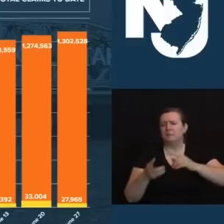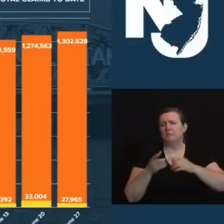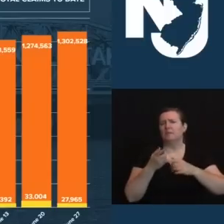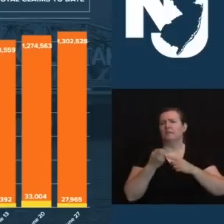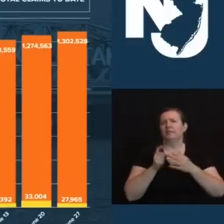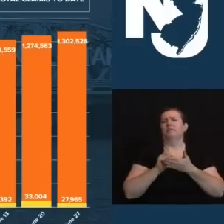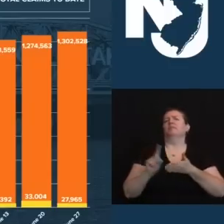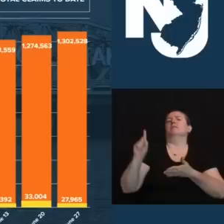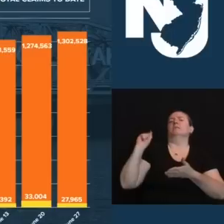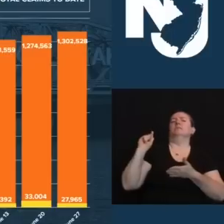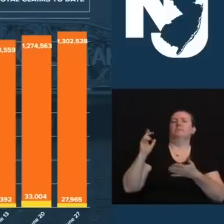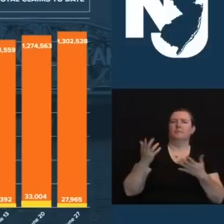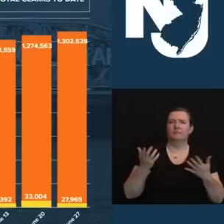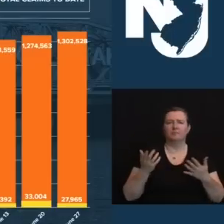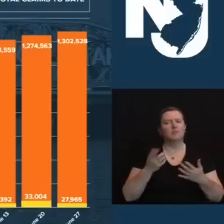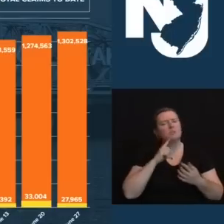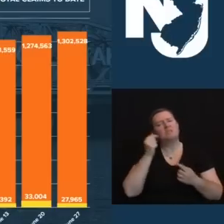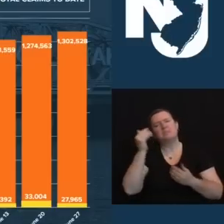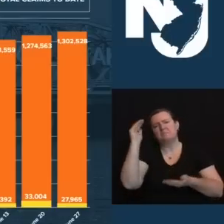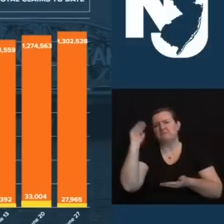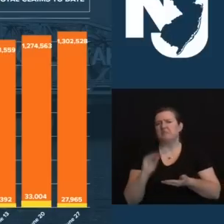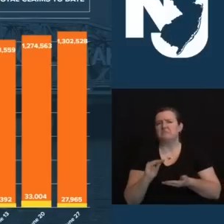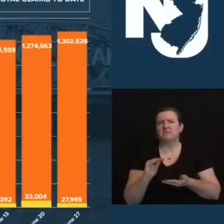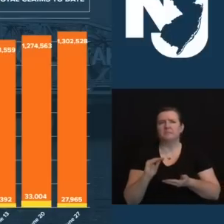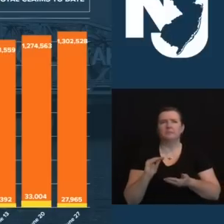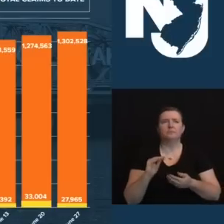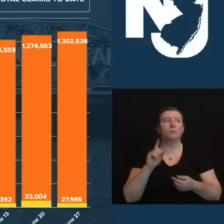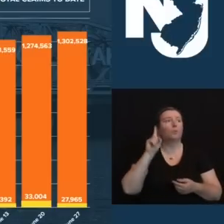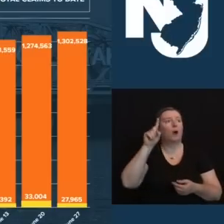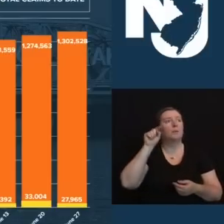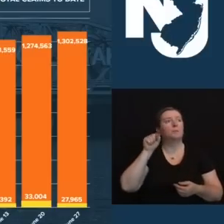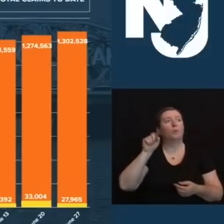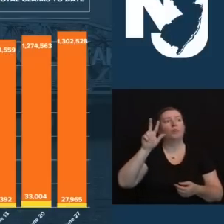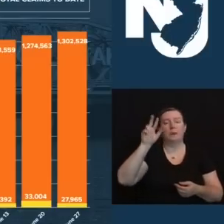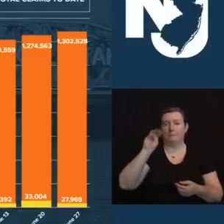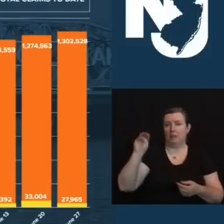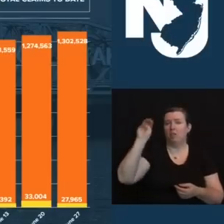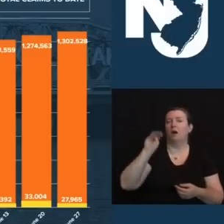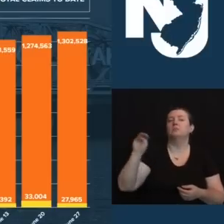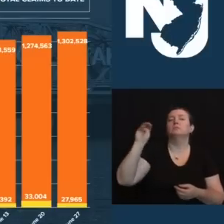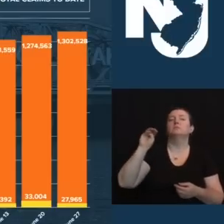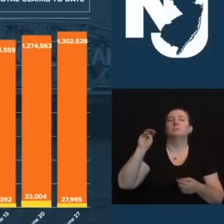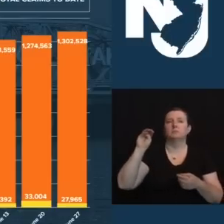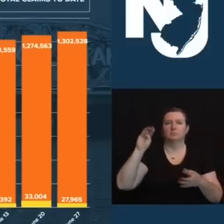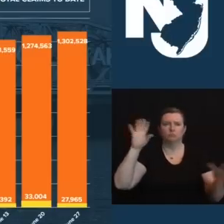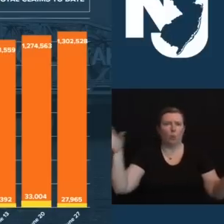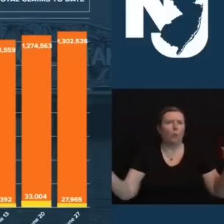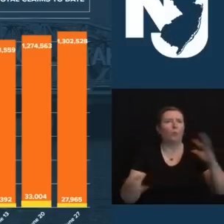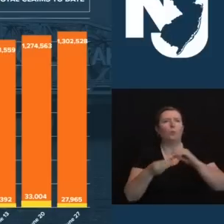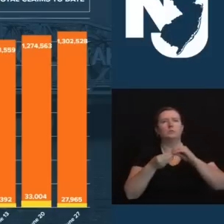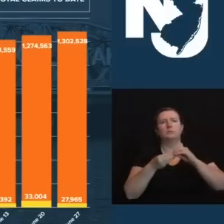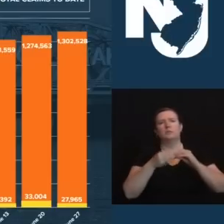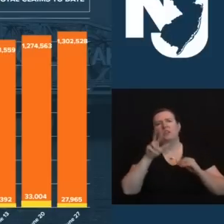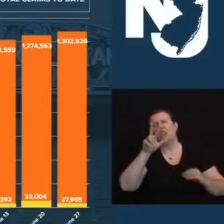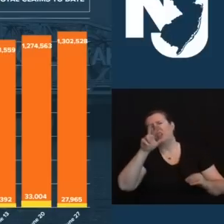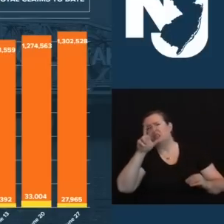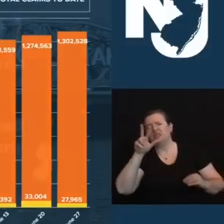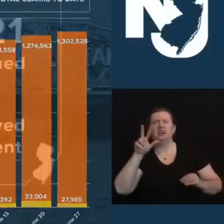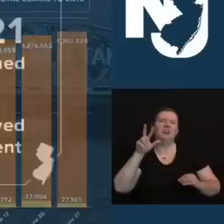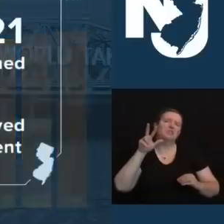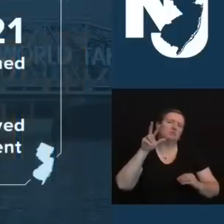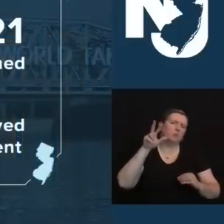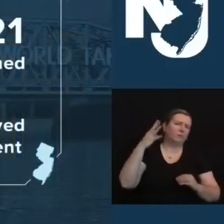Overall, more than 1.3 million claims have been filed with the department over the course of the past 3.5 months. It's